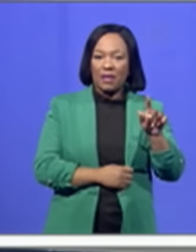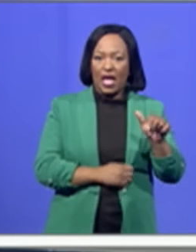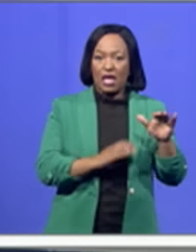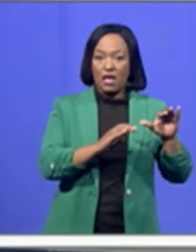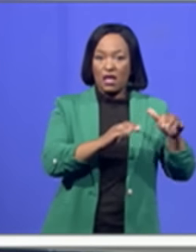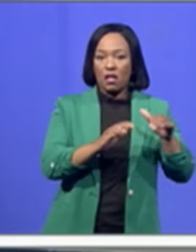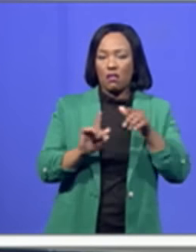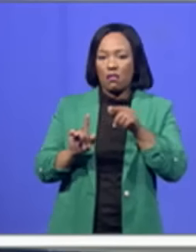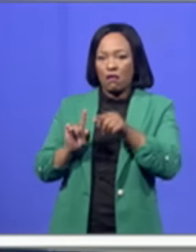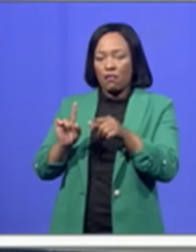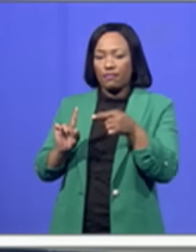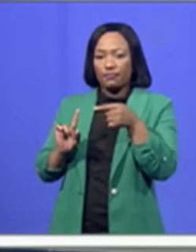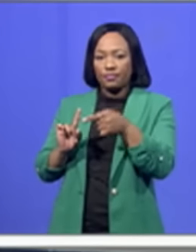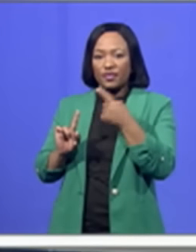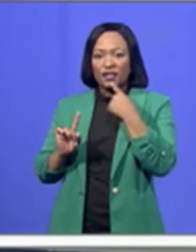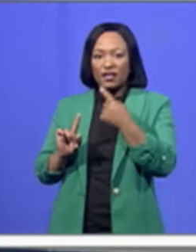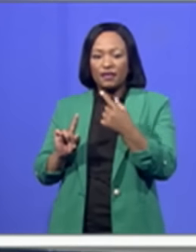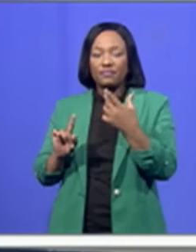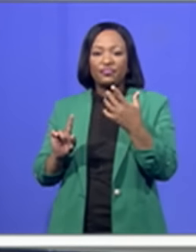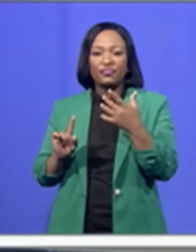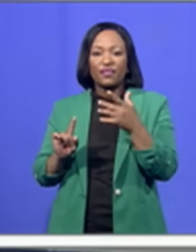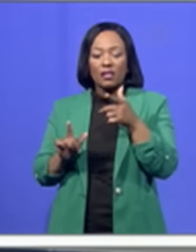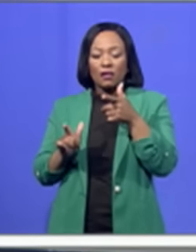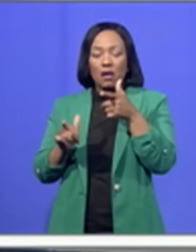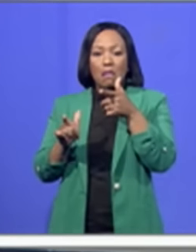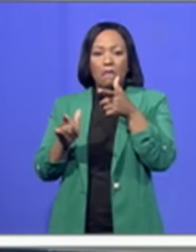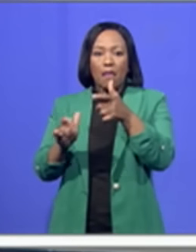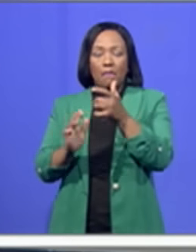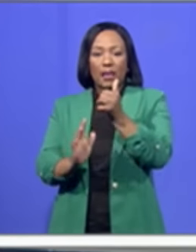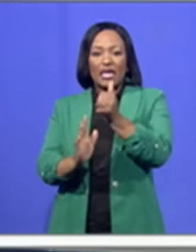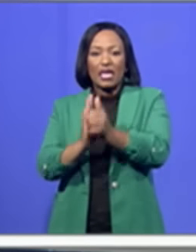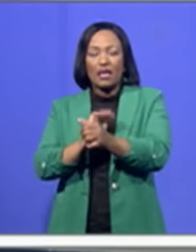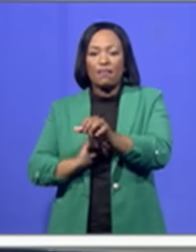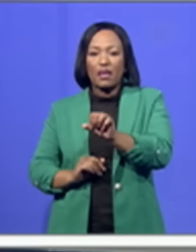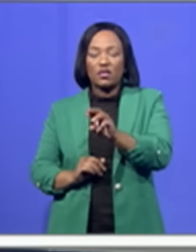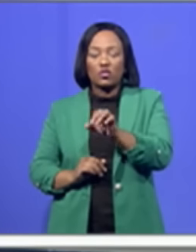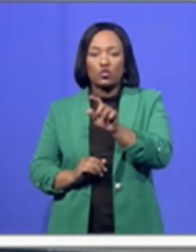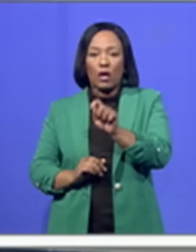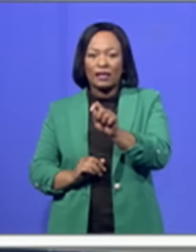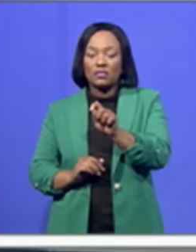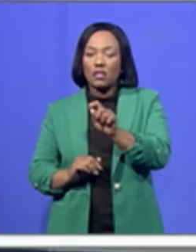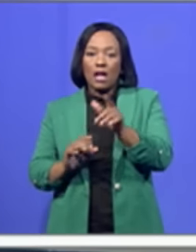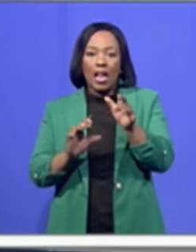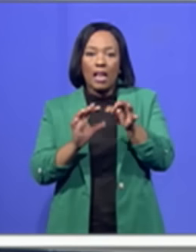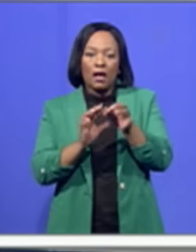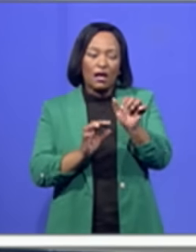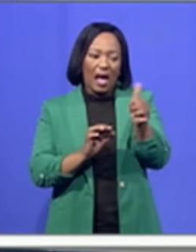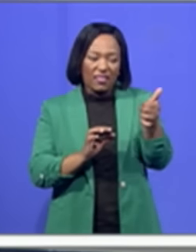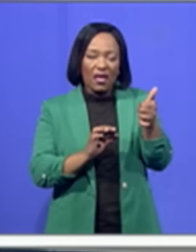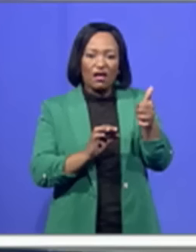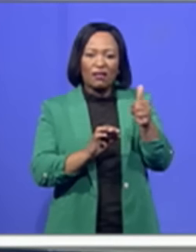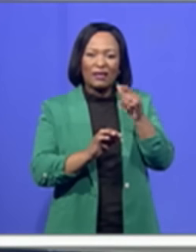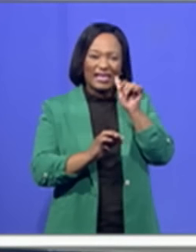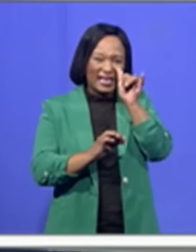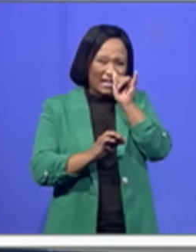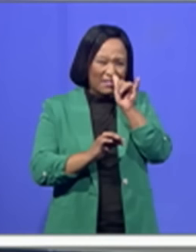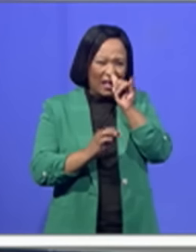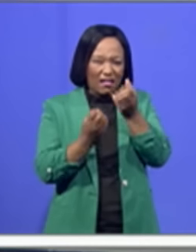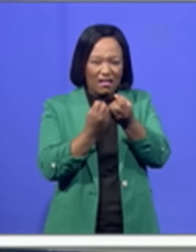gore o paletšwe ke go tswalanya bohlatse bja sethunya seo se bolailwego Swart le melato ye mengwe ya bosenyi bjo šoro go